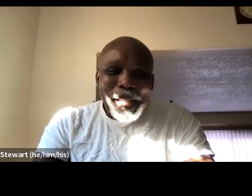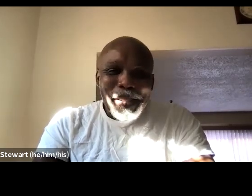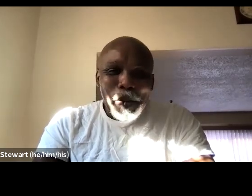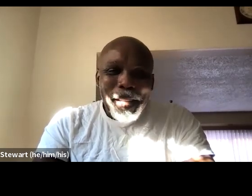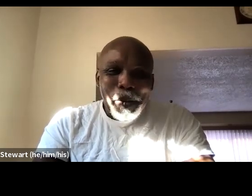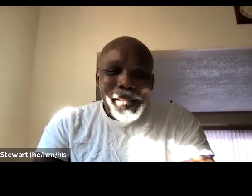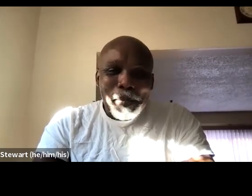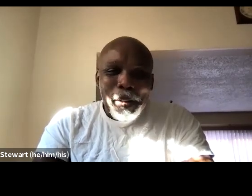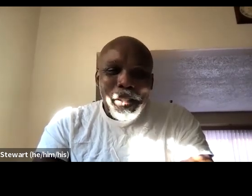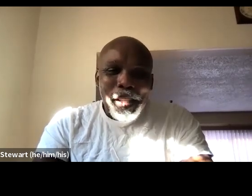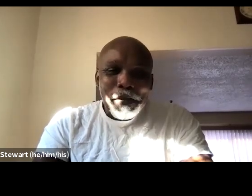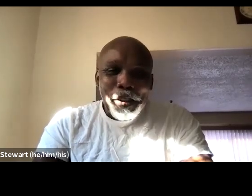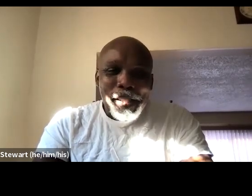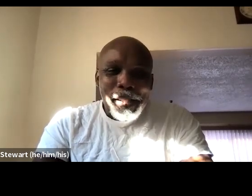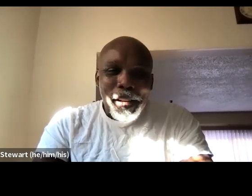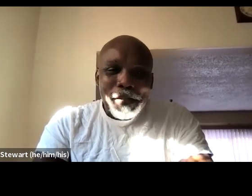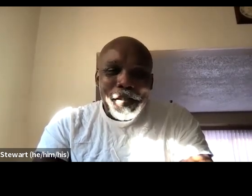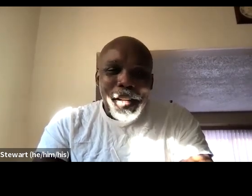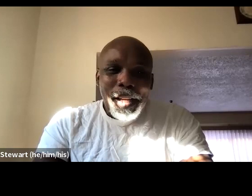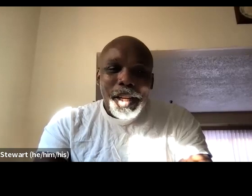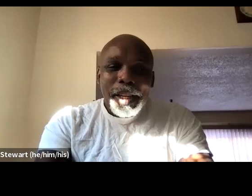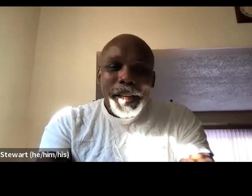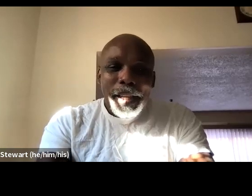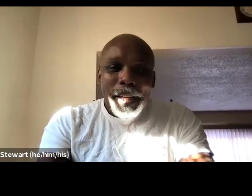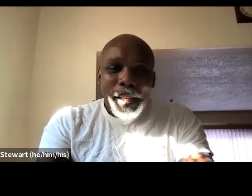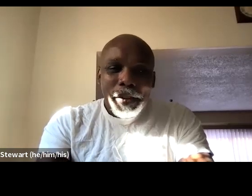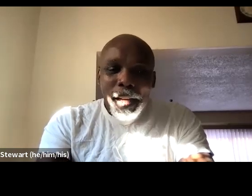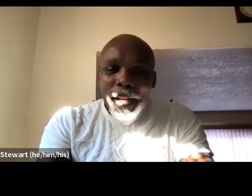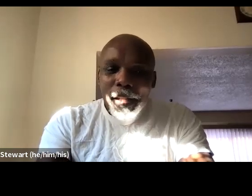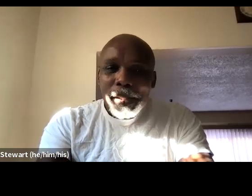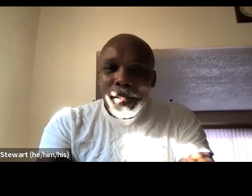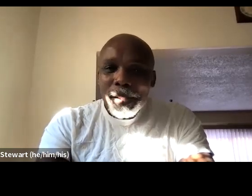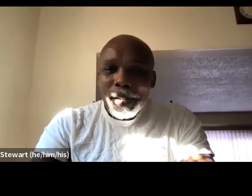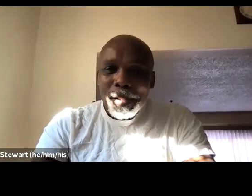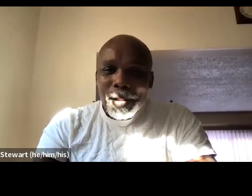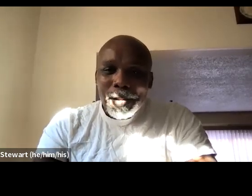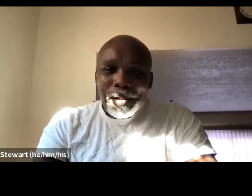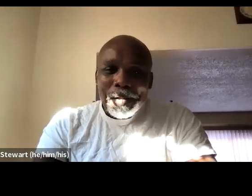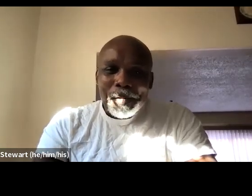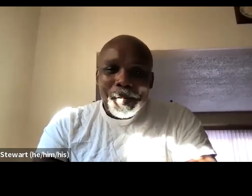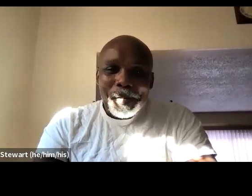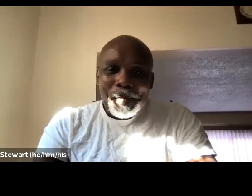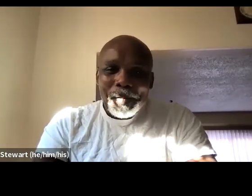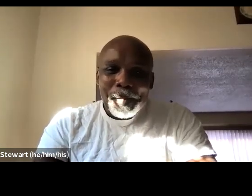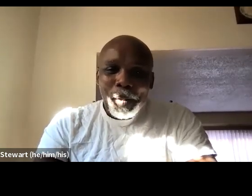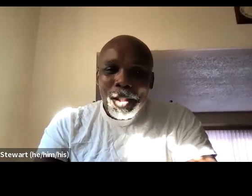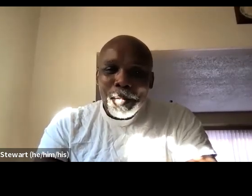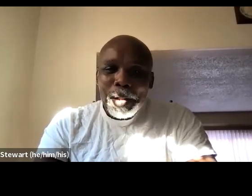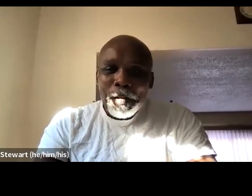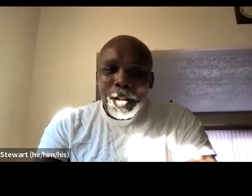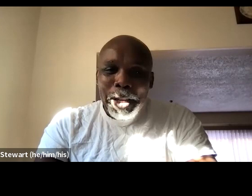Yeah, somebody told me that once about when you give free stuff, you get less. Yeah, nobody shows up.